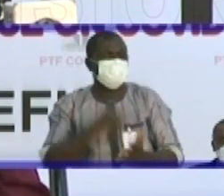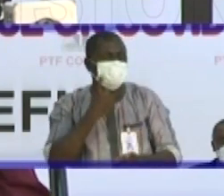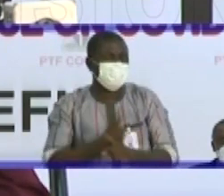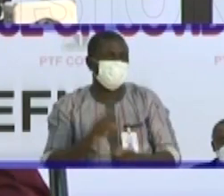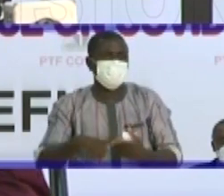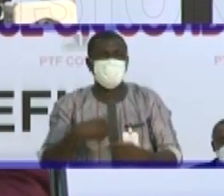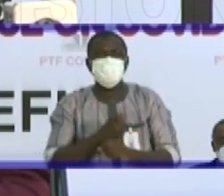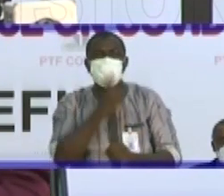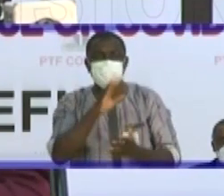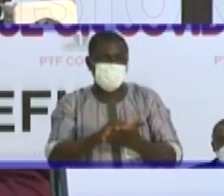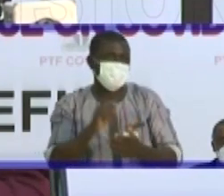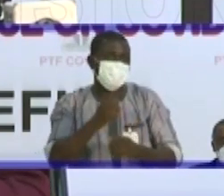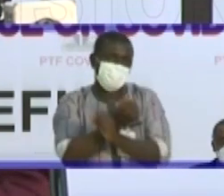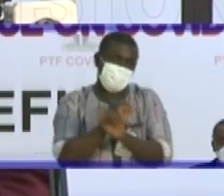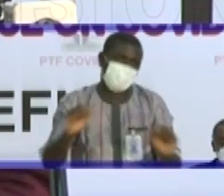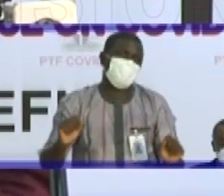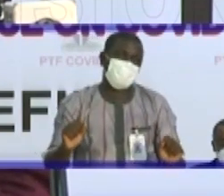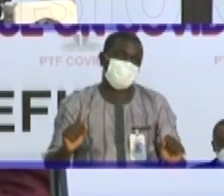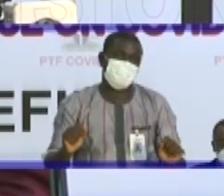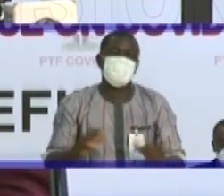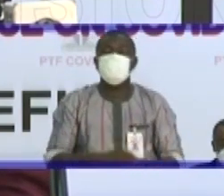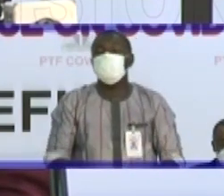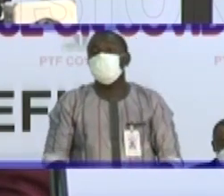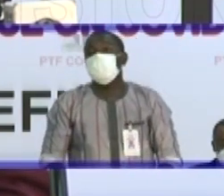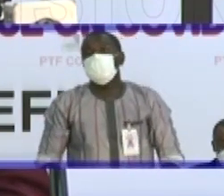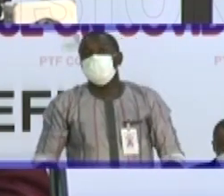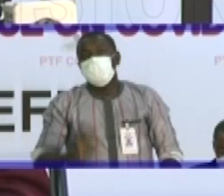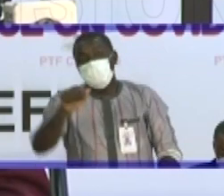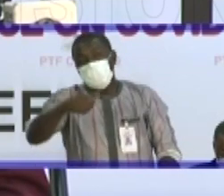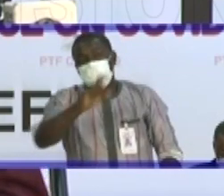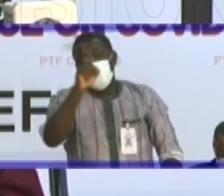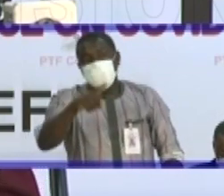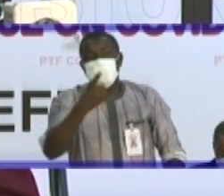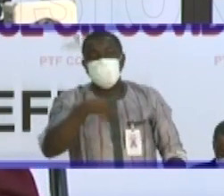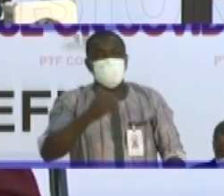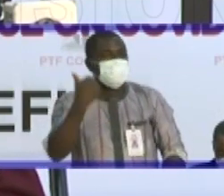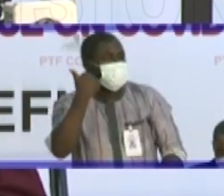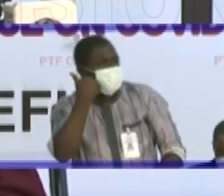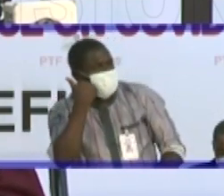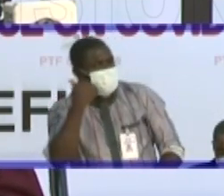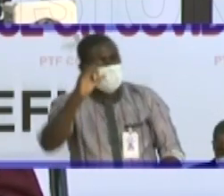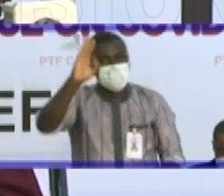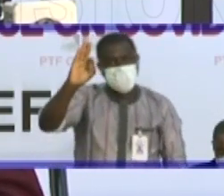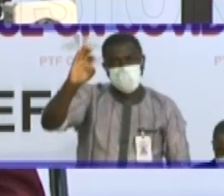their families. Now, the other question is about fever. All fever is not